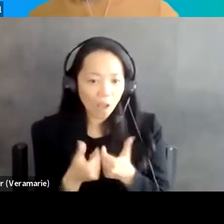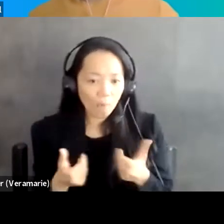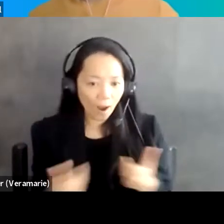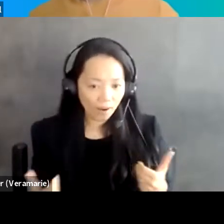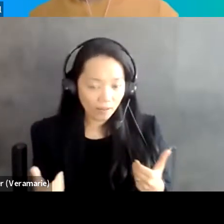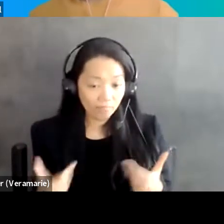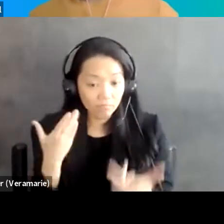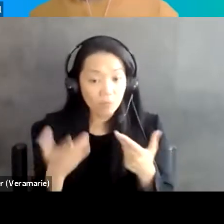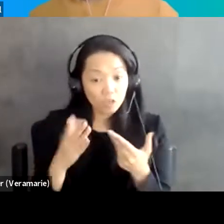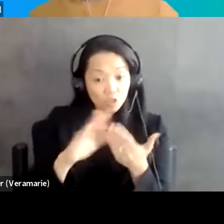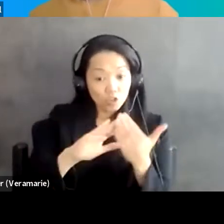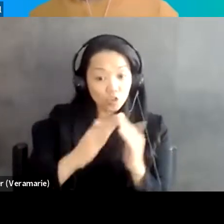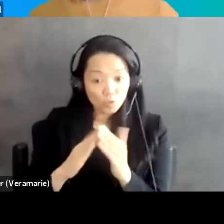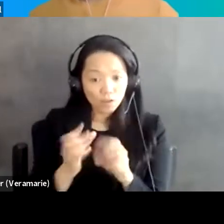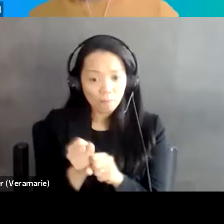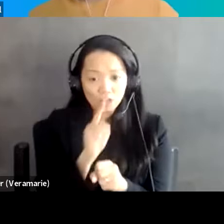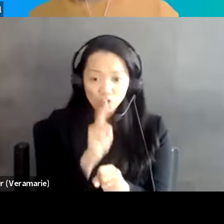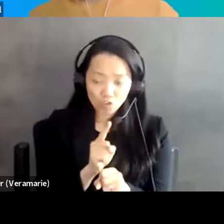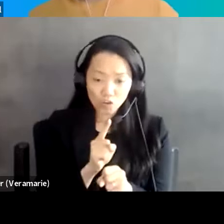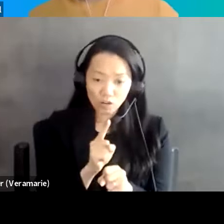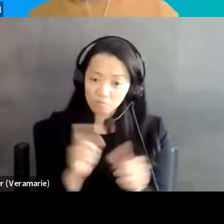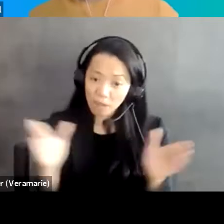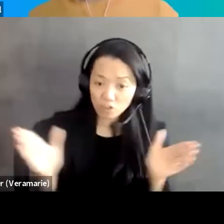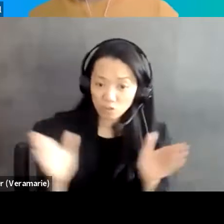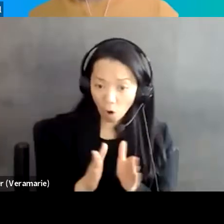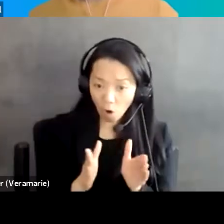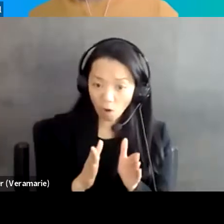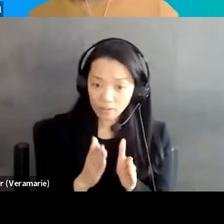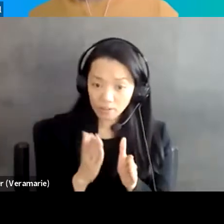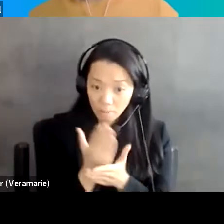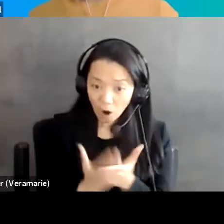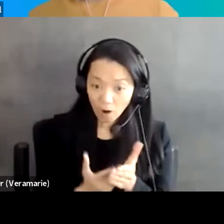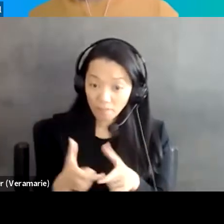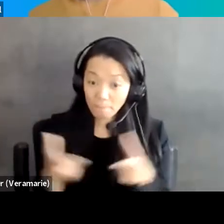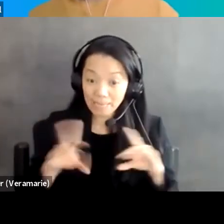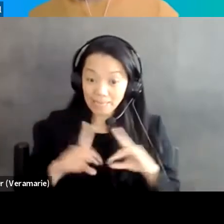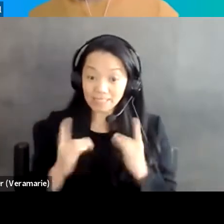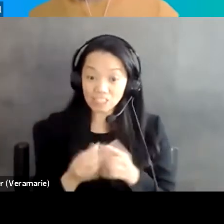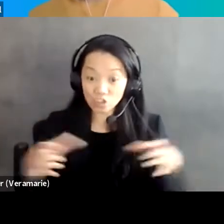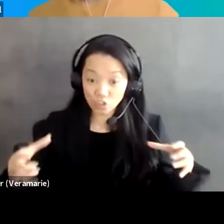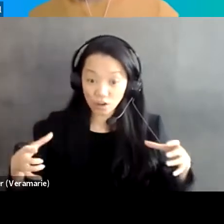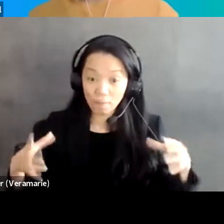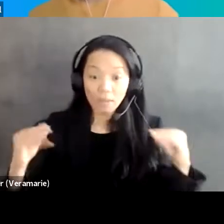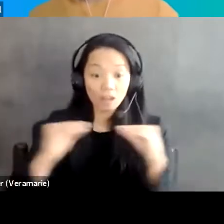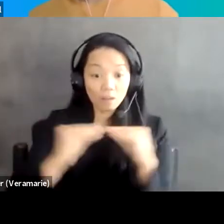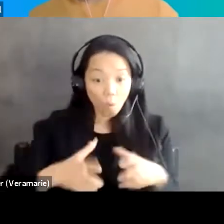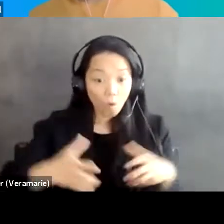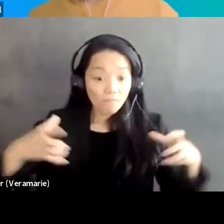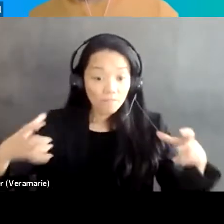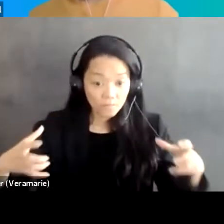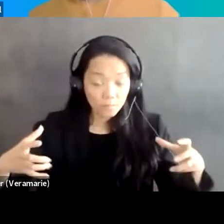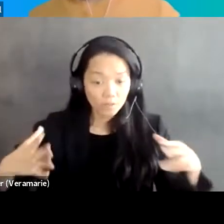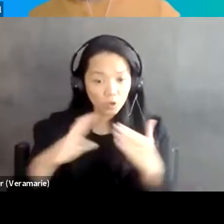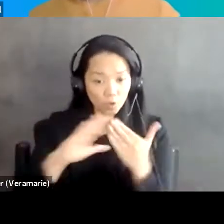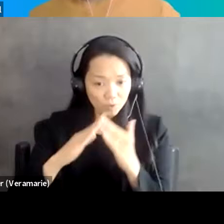community may be, like, in some sense smaller as a part of a larger district, but you still have a stronger voice being what your